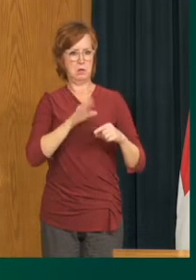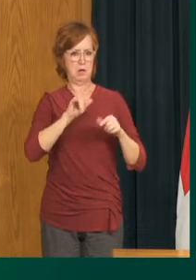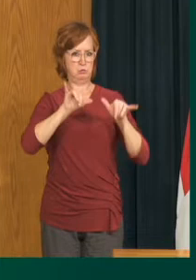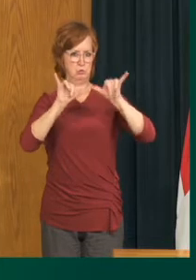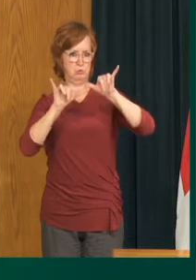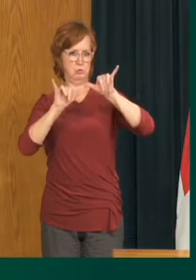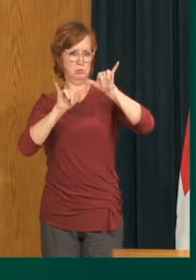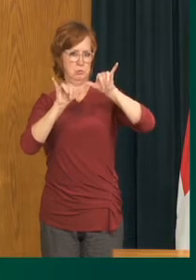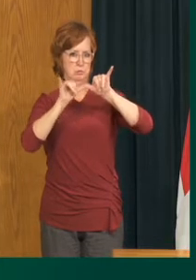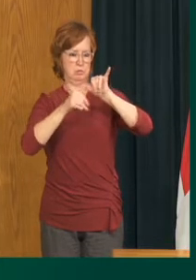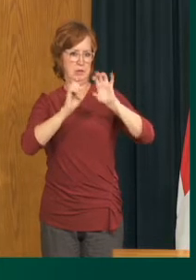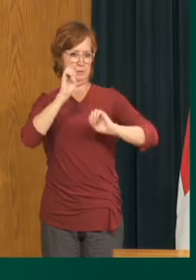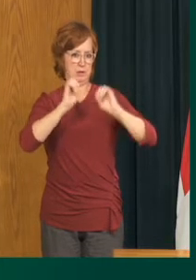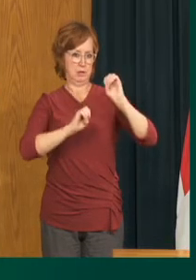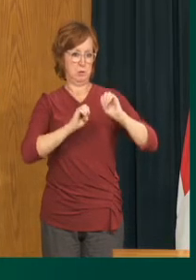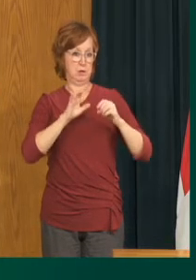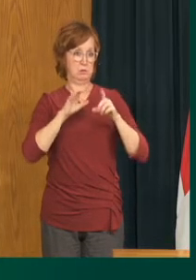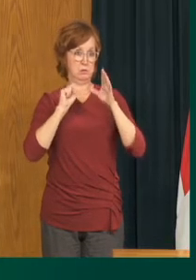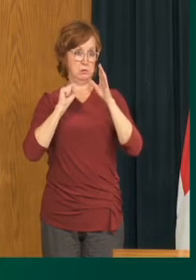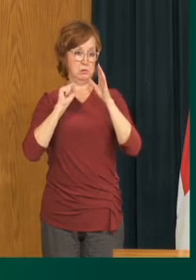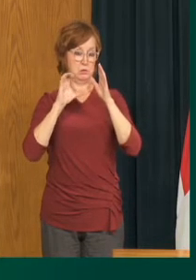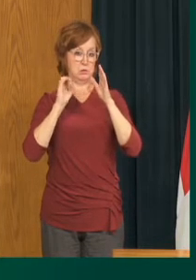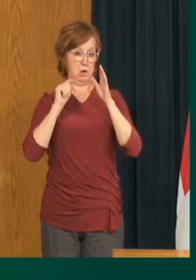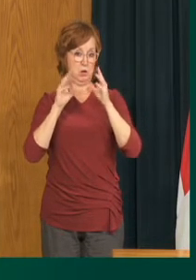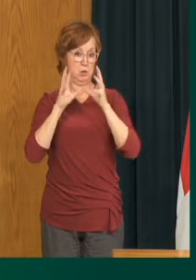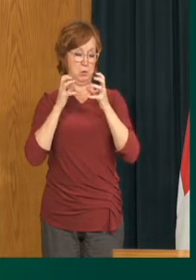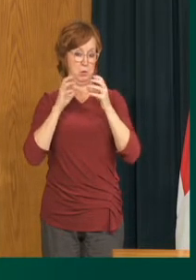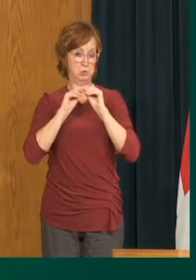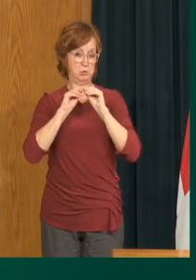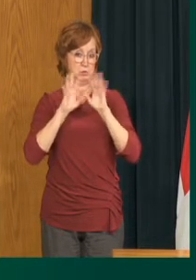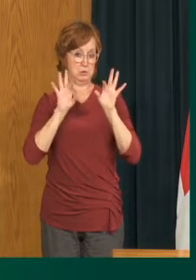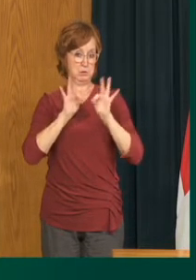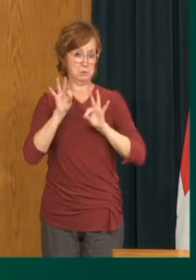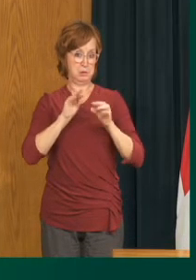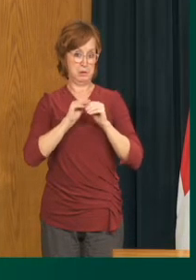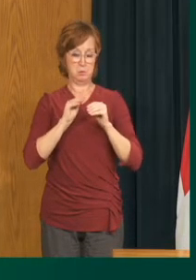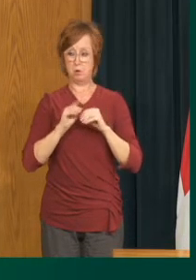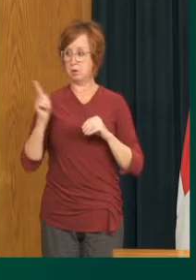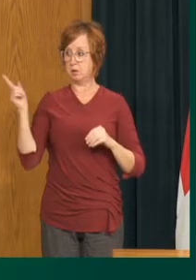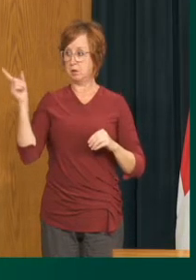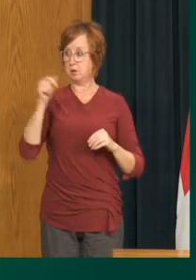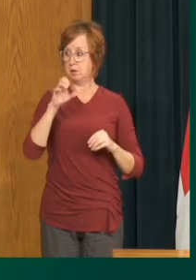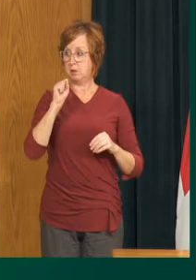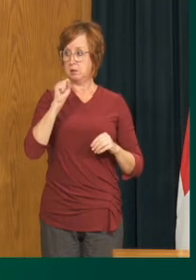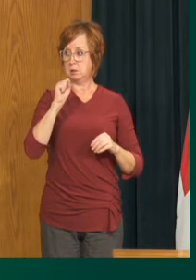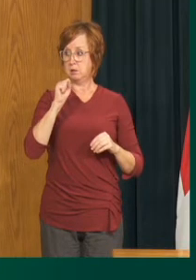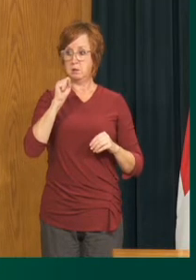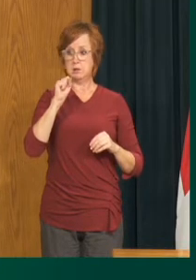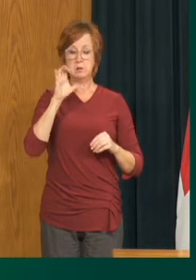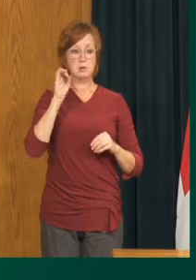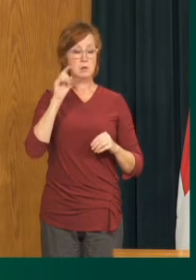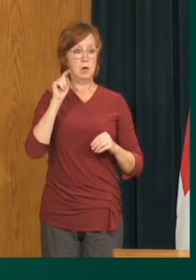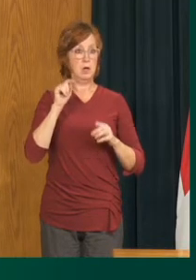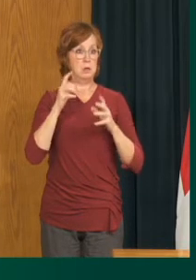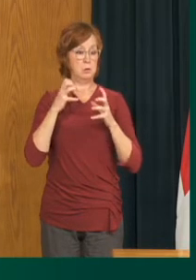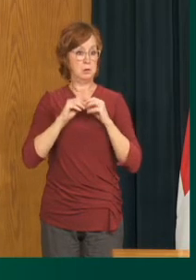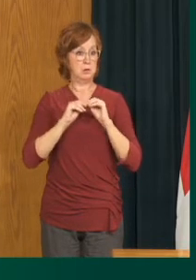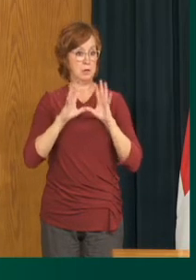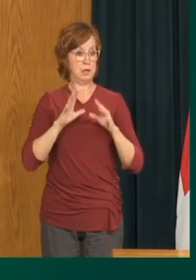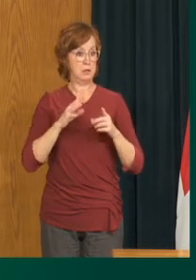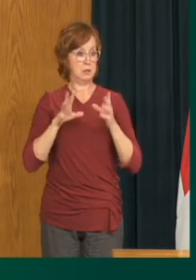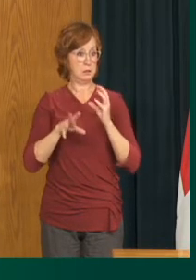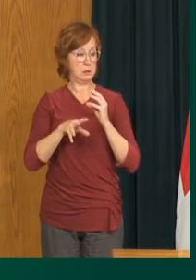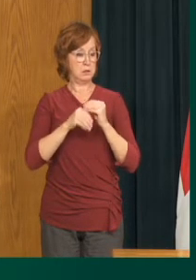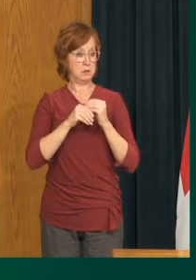have any further information, but we can certainly get further details on that. Is there a comment from Scott Livingston on the line?